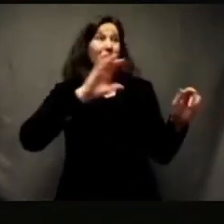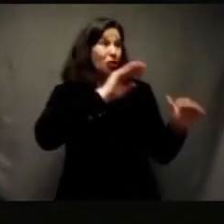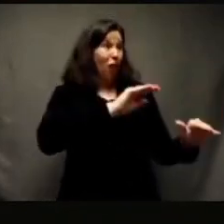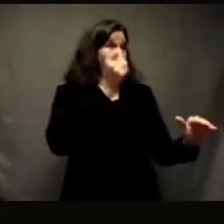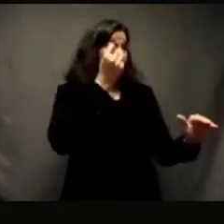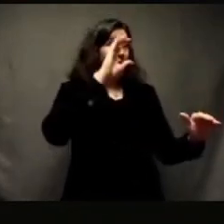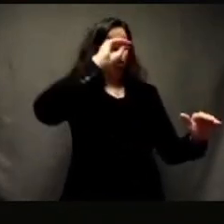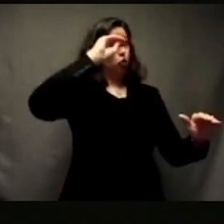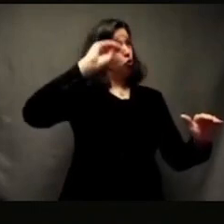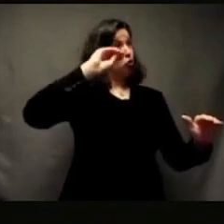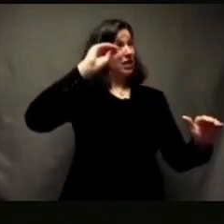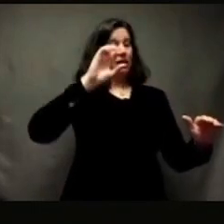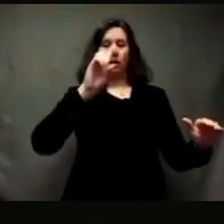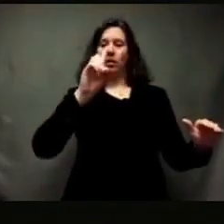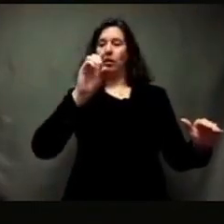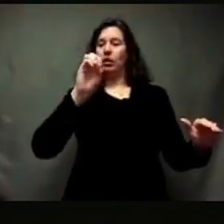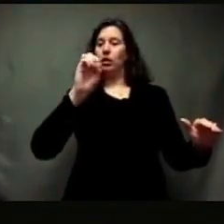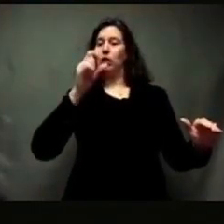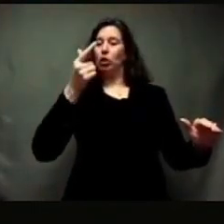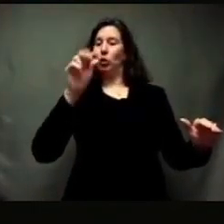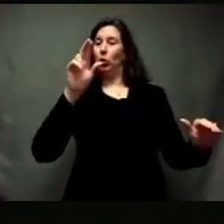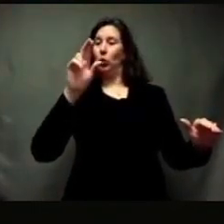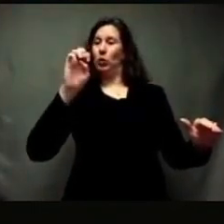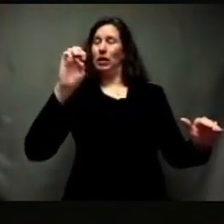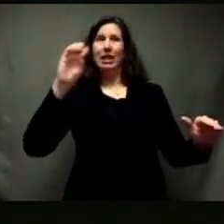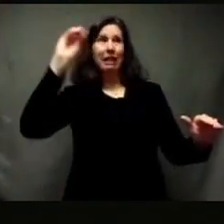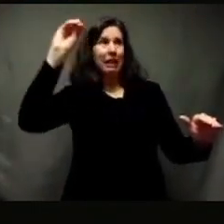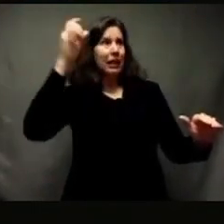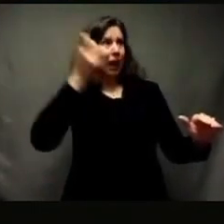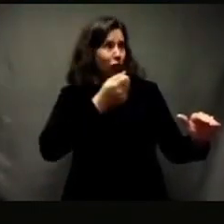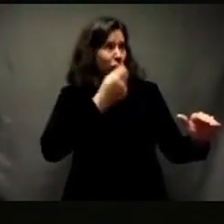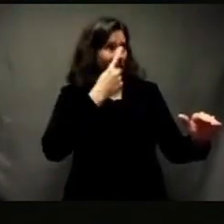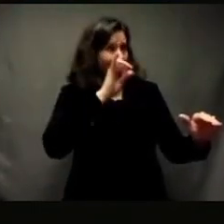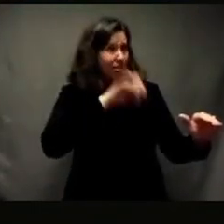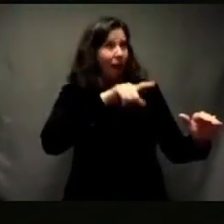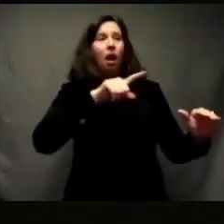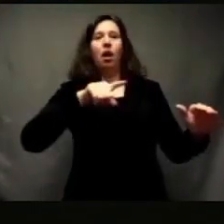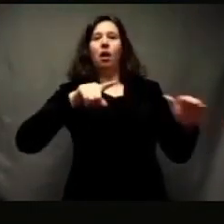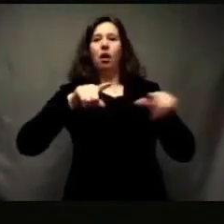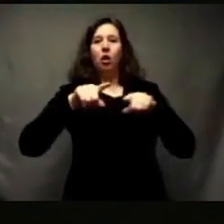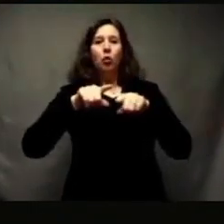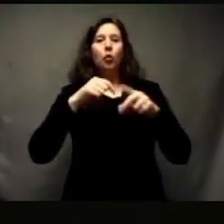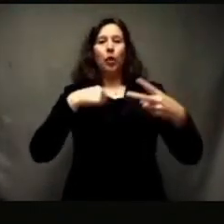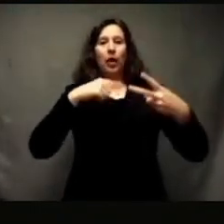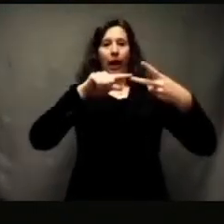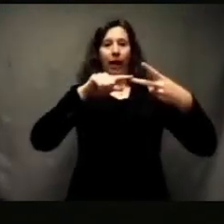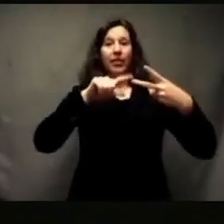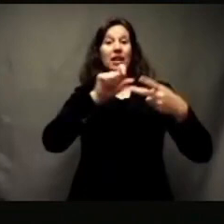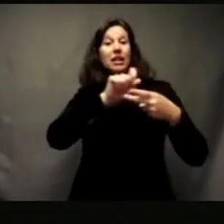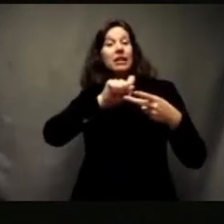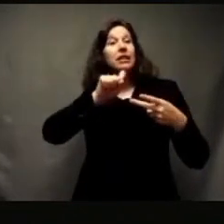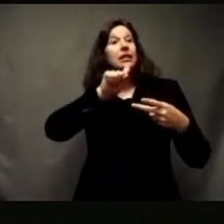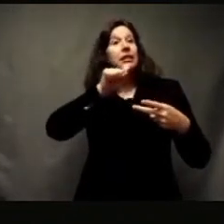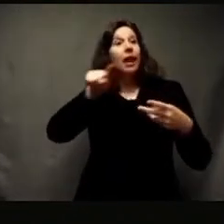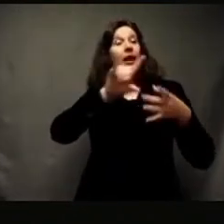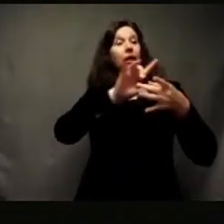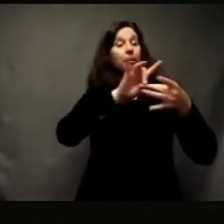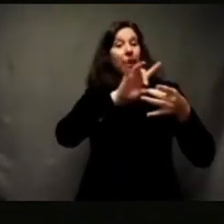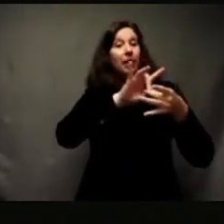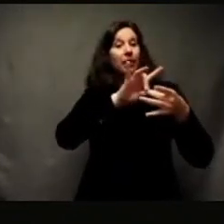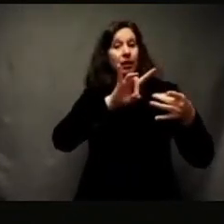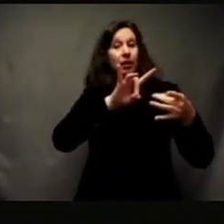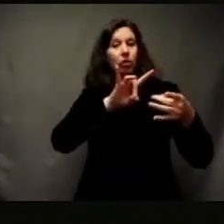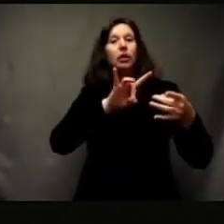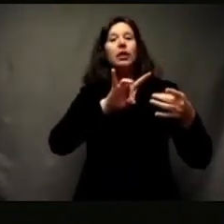they're intending. Looking at that second example, we have send message for ScratchJr, and that translates